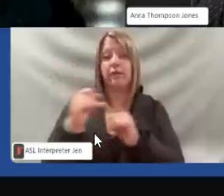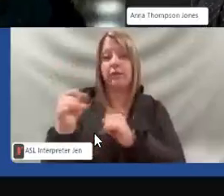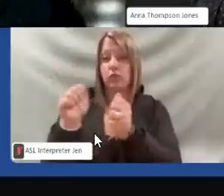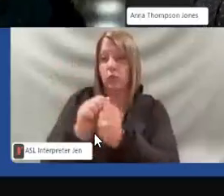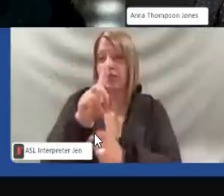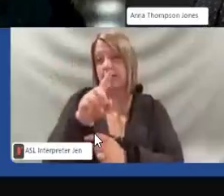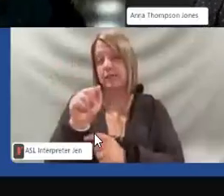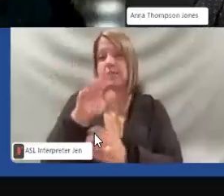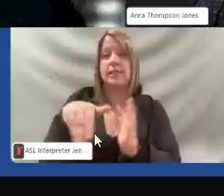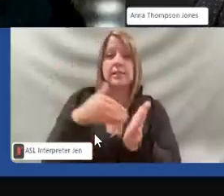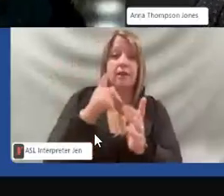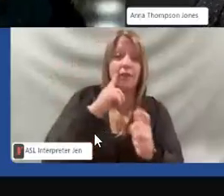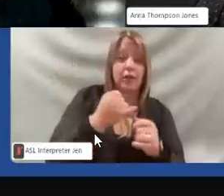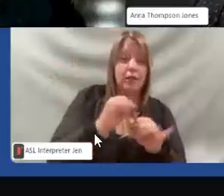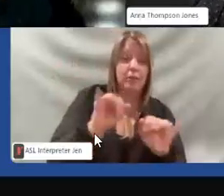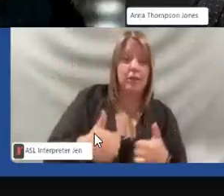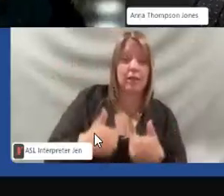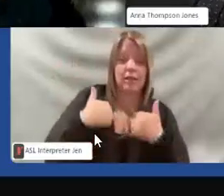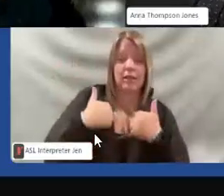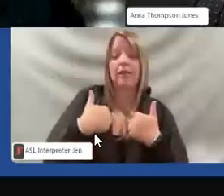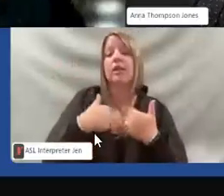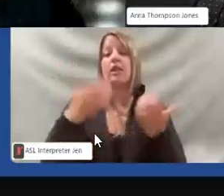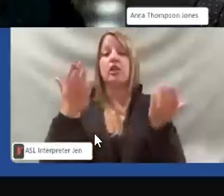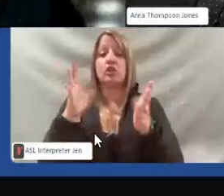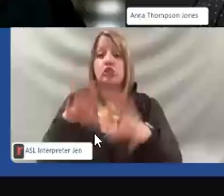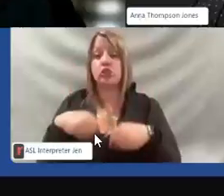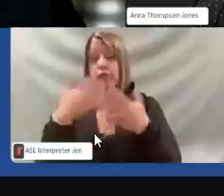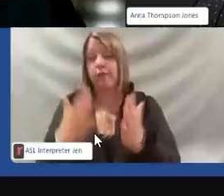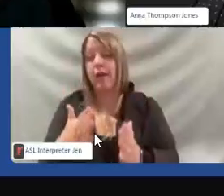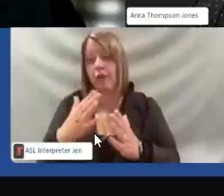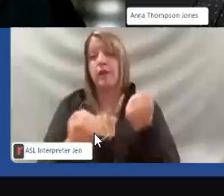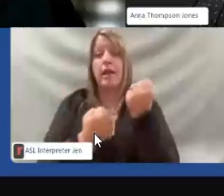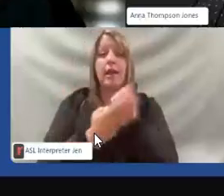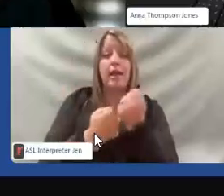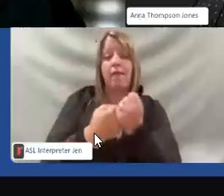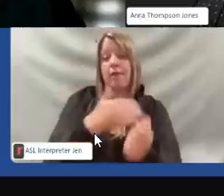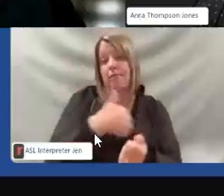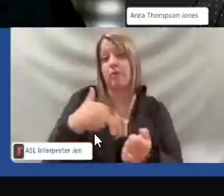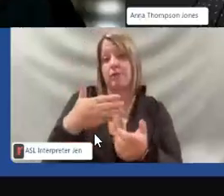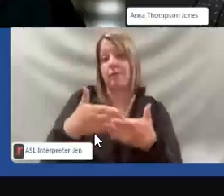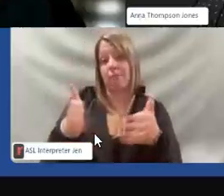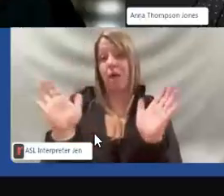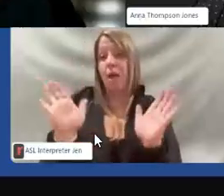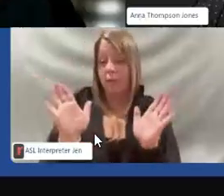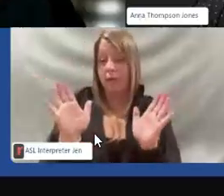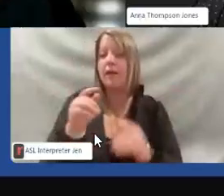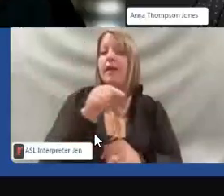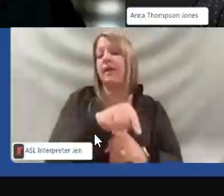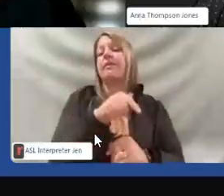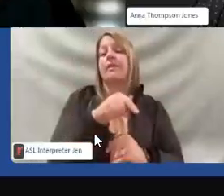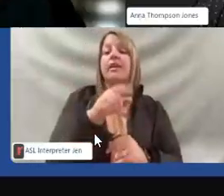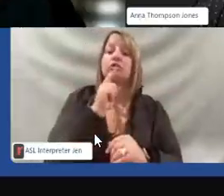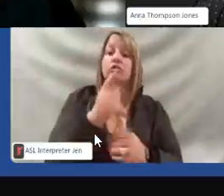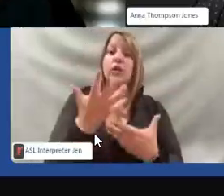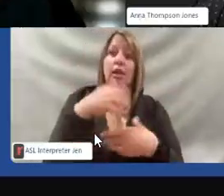disabilities, centers for independent living, CILs, service providers, advocates, and members of the public. This policy outlines the methods